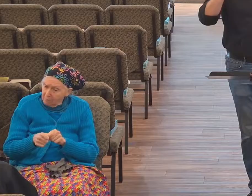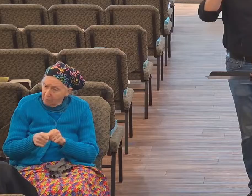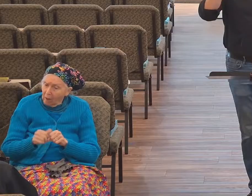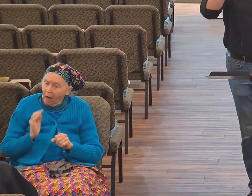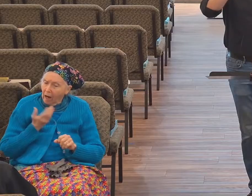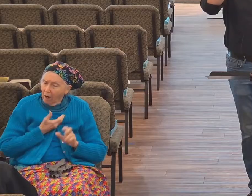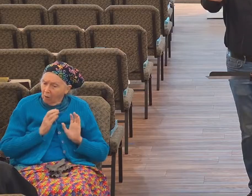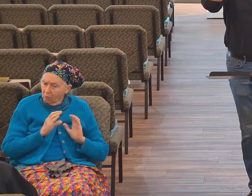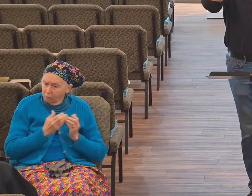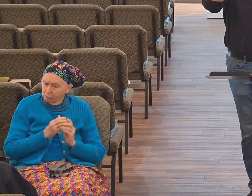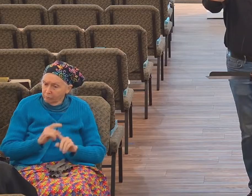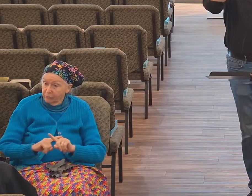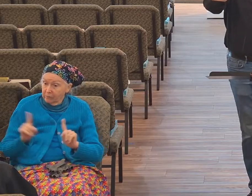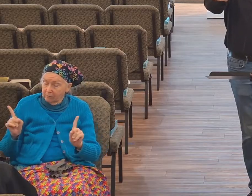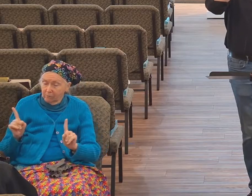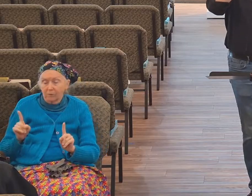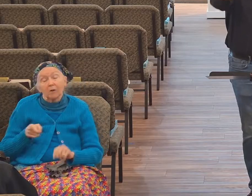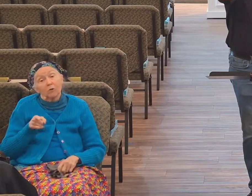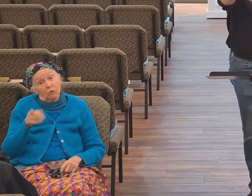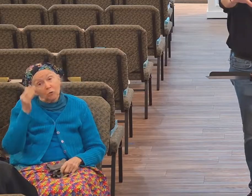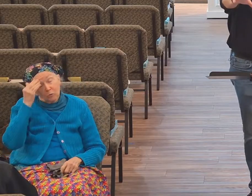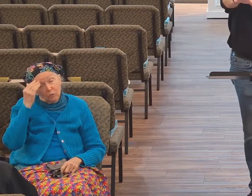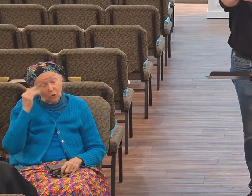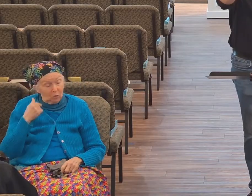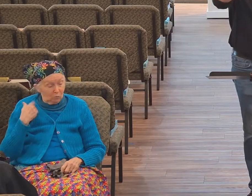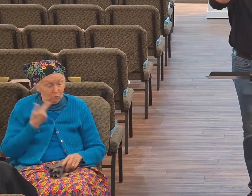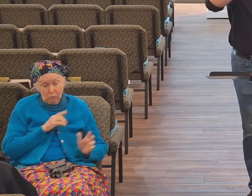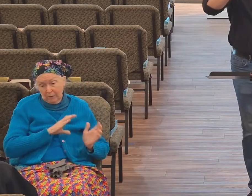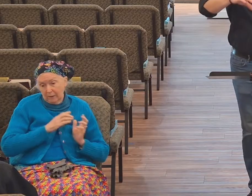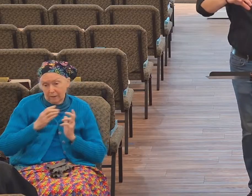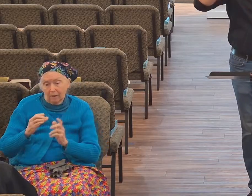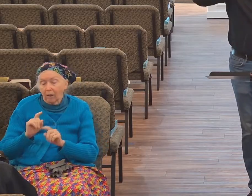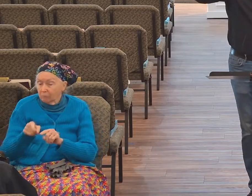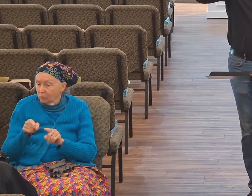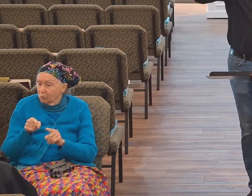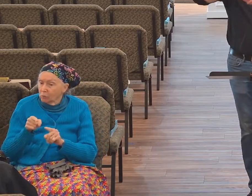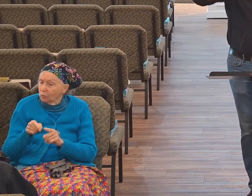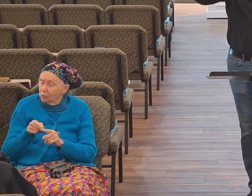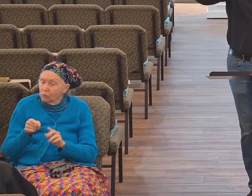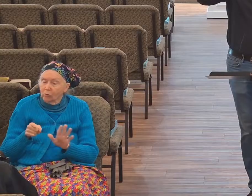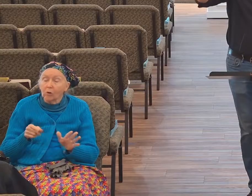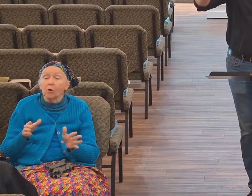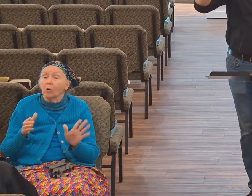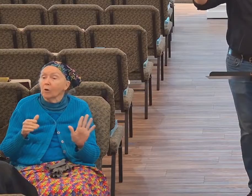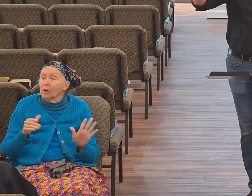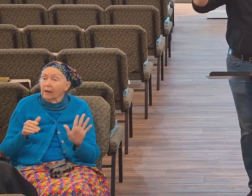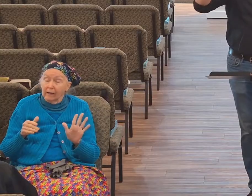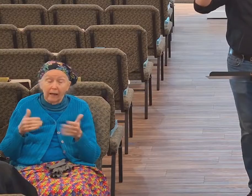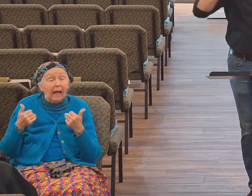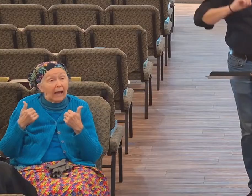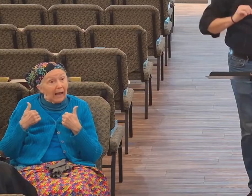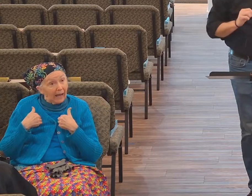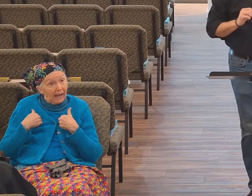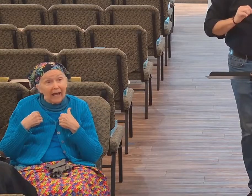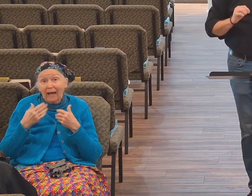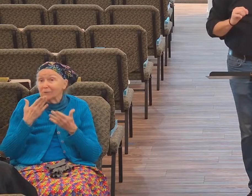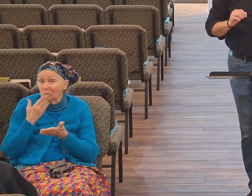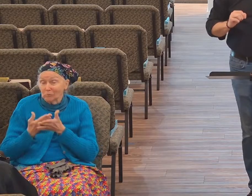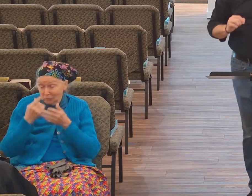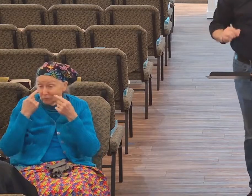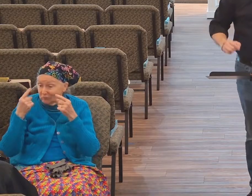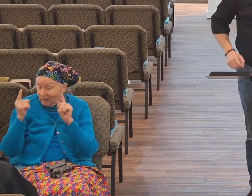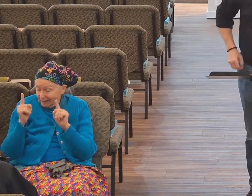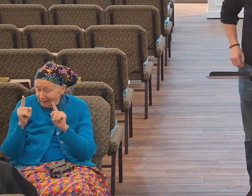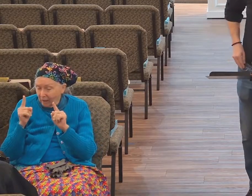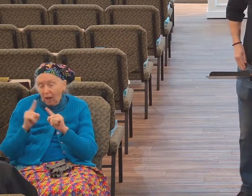So, right? Us coming to you has not proven to be purposeless or fruitless. That's important. Remember that. But although